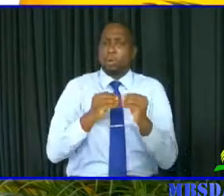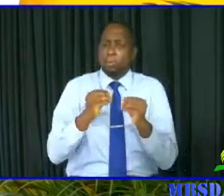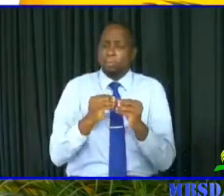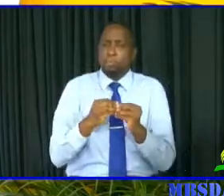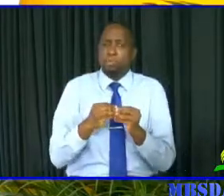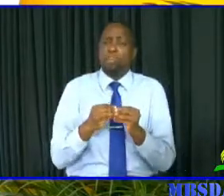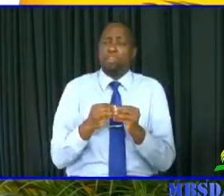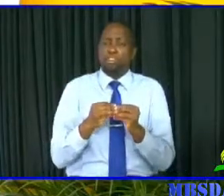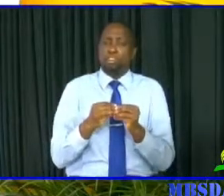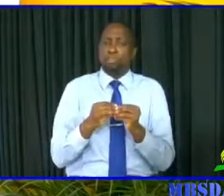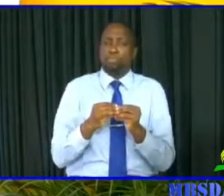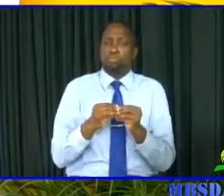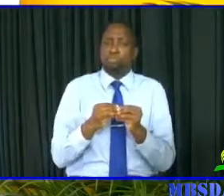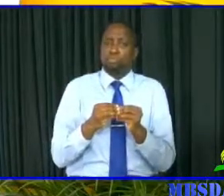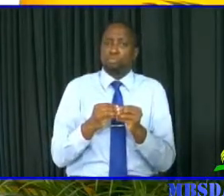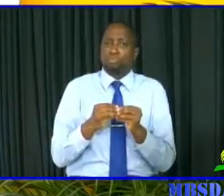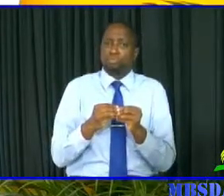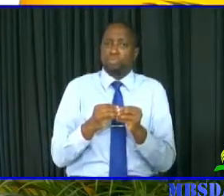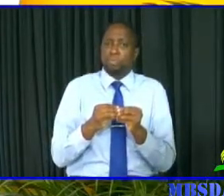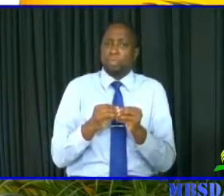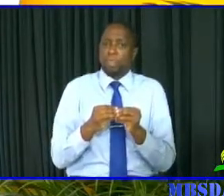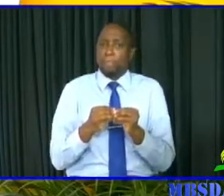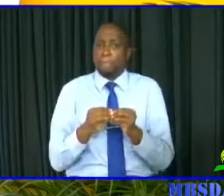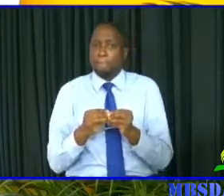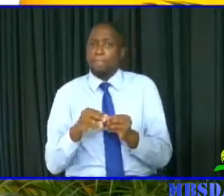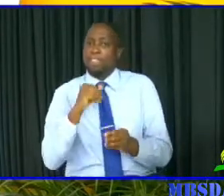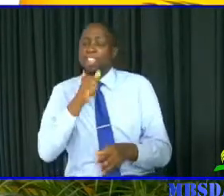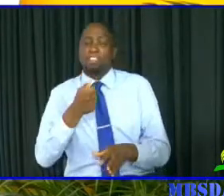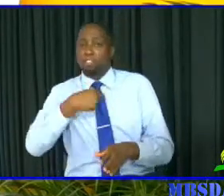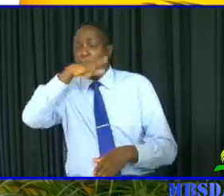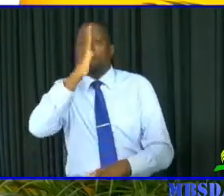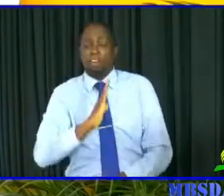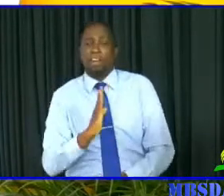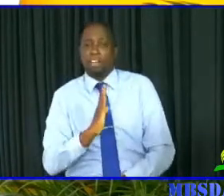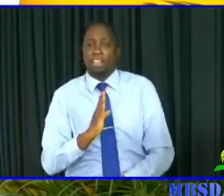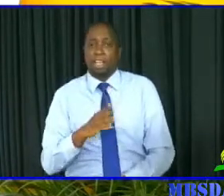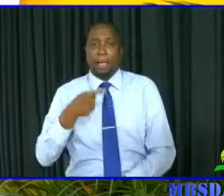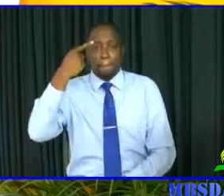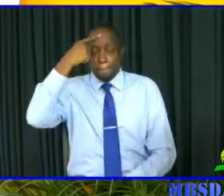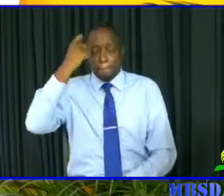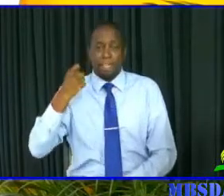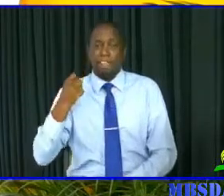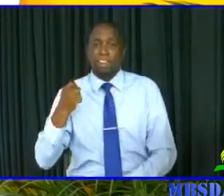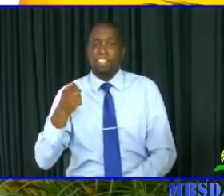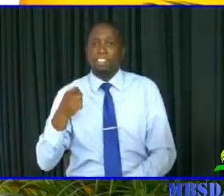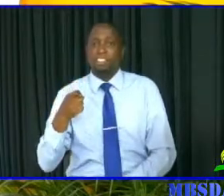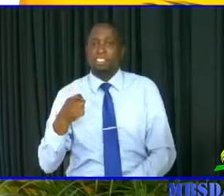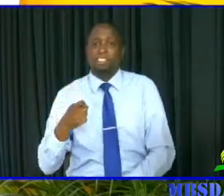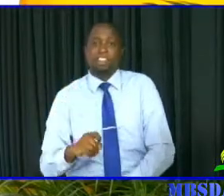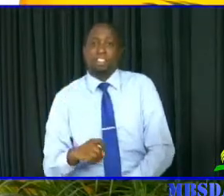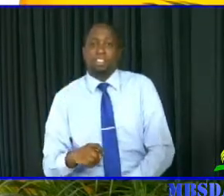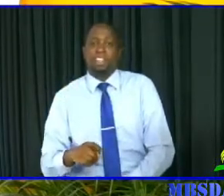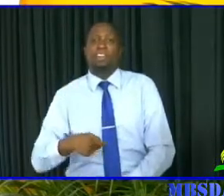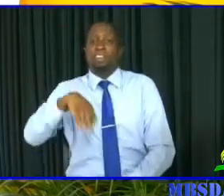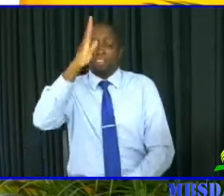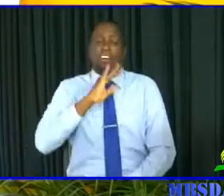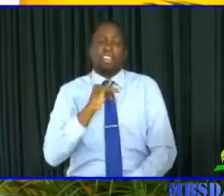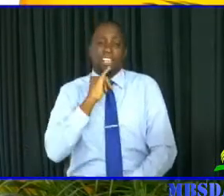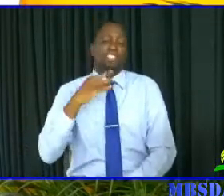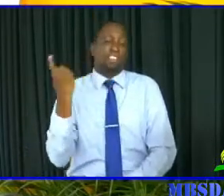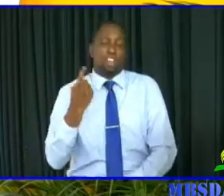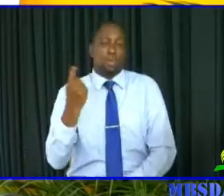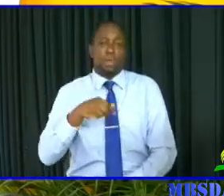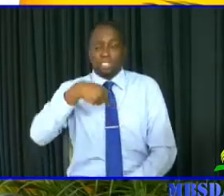are on God's side, you are better. You will become your best. So